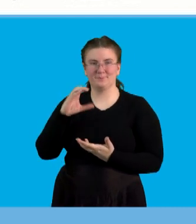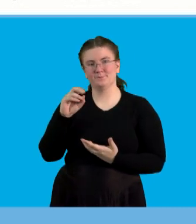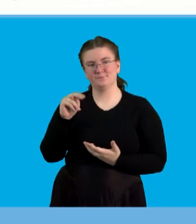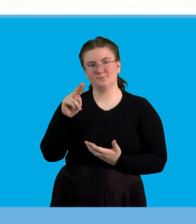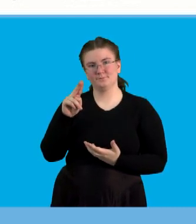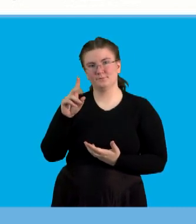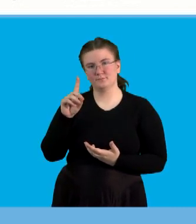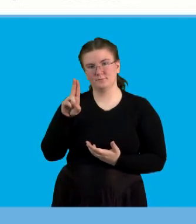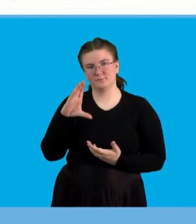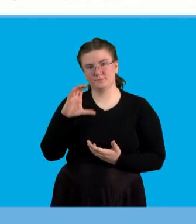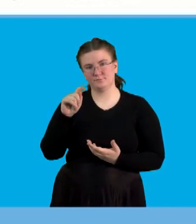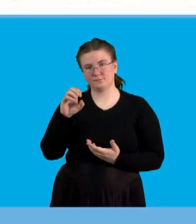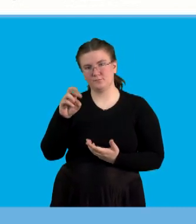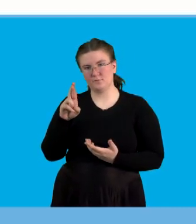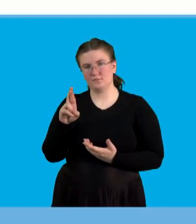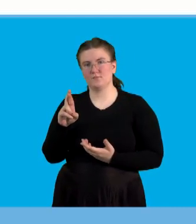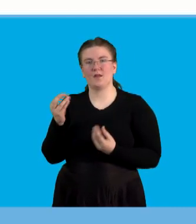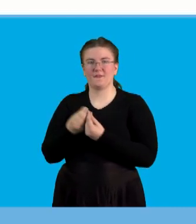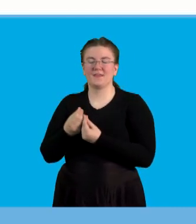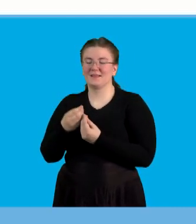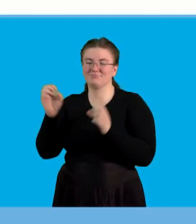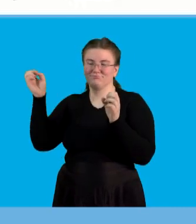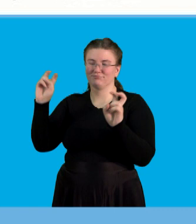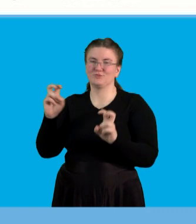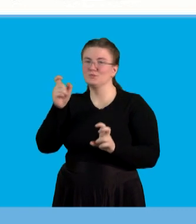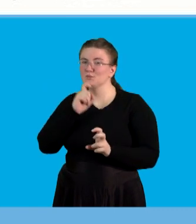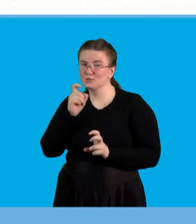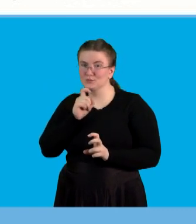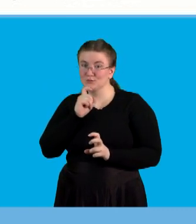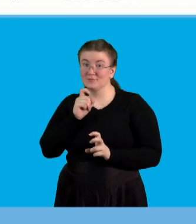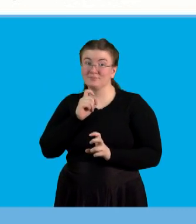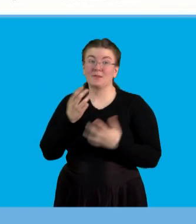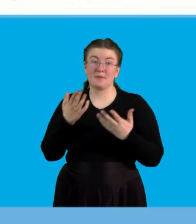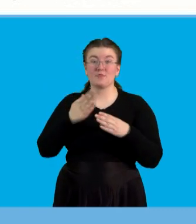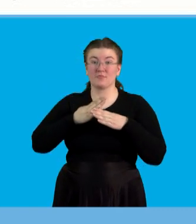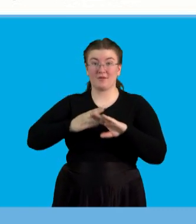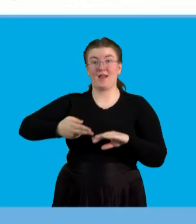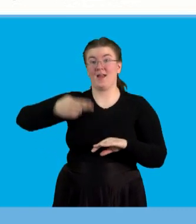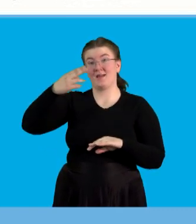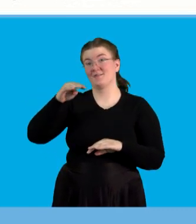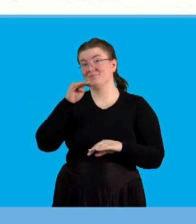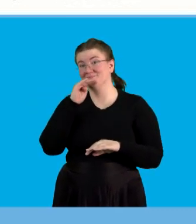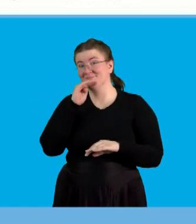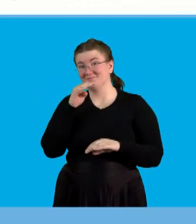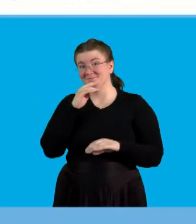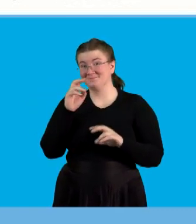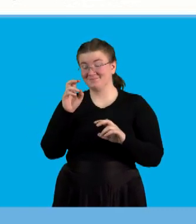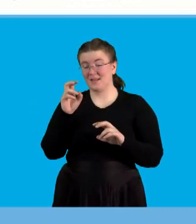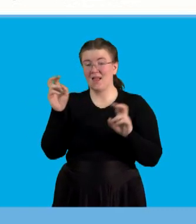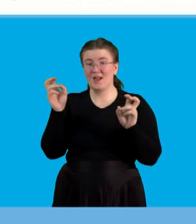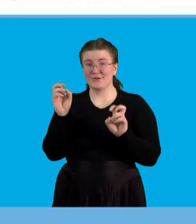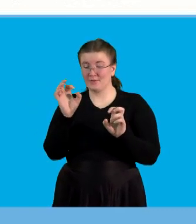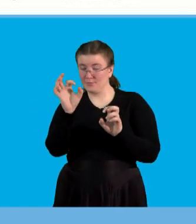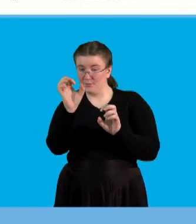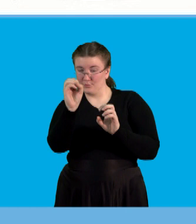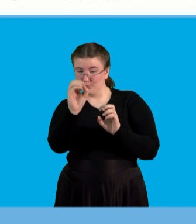if the circuit has a higher resistance, that means the flow or the rate at which these electrons are going to be moving will be slow. Why? Because